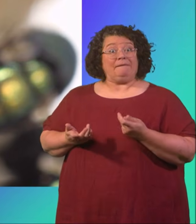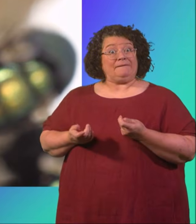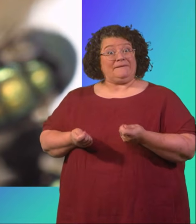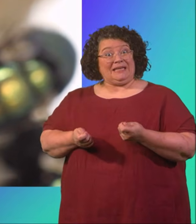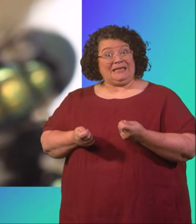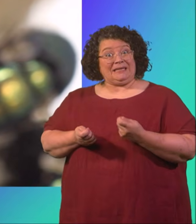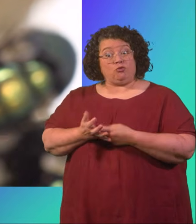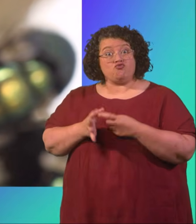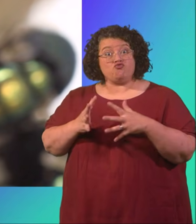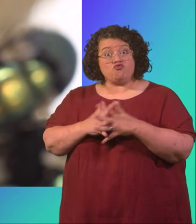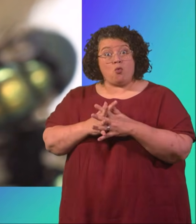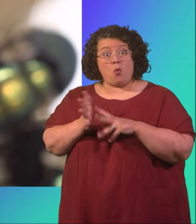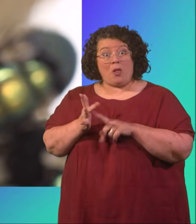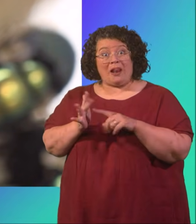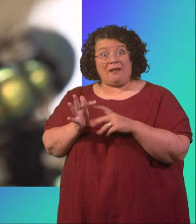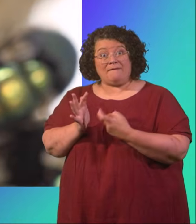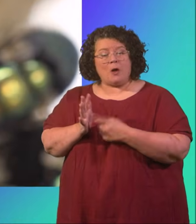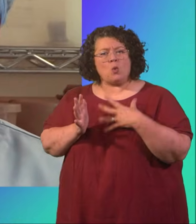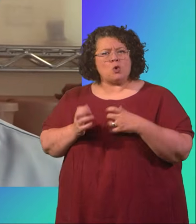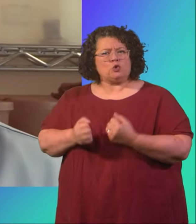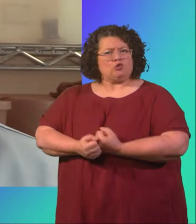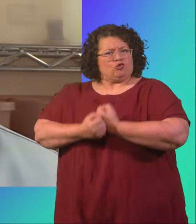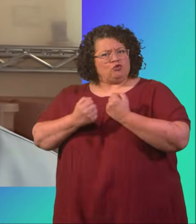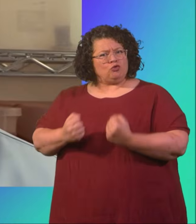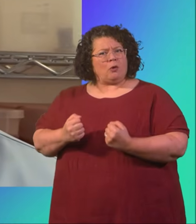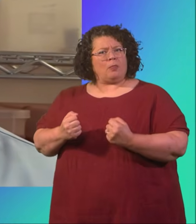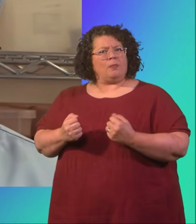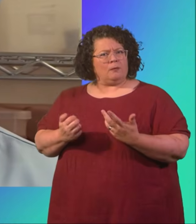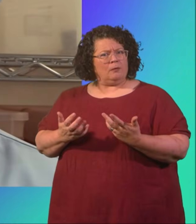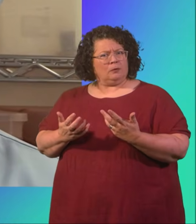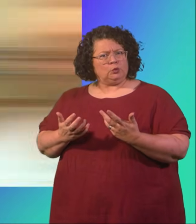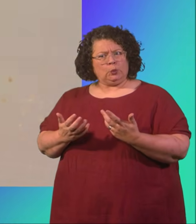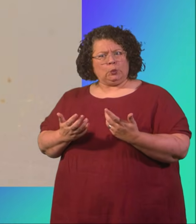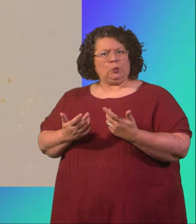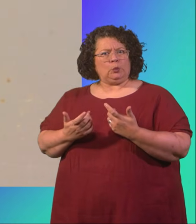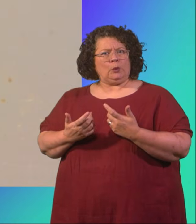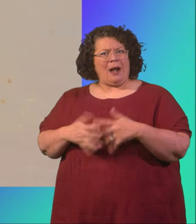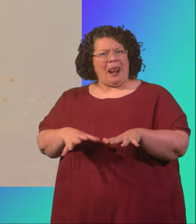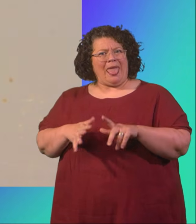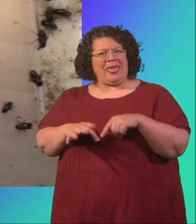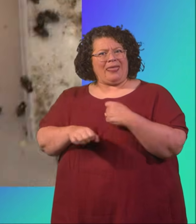to build up their strength so they've got enough strength to lay the eggs, because it's the eggs we're interested in.